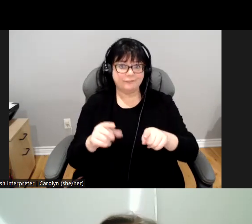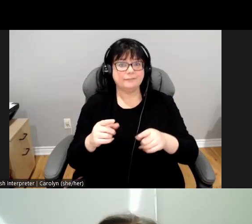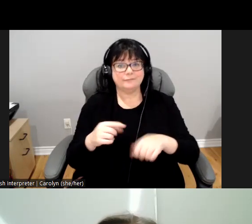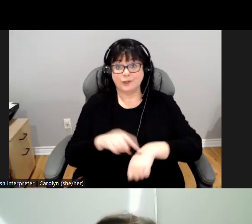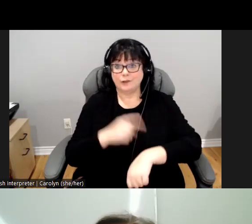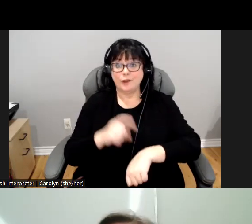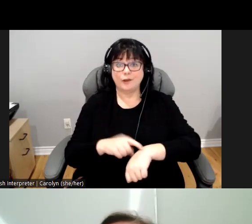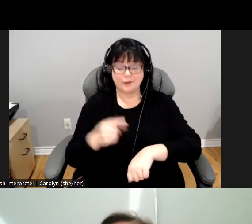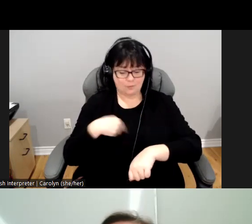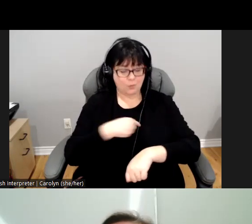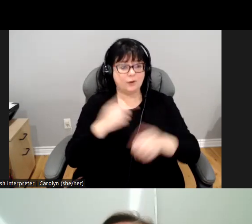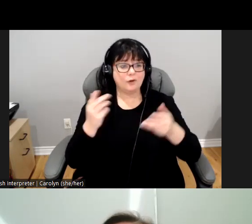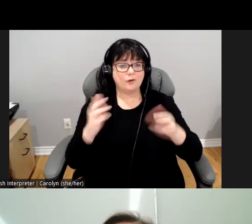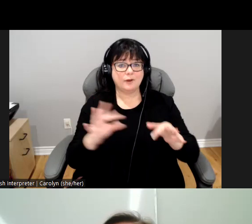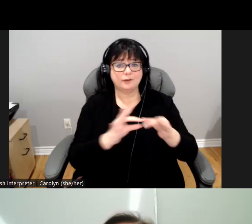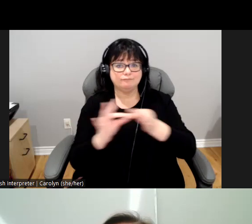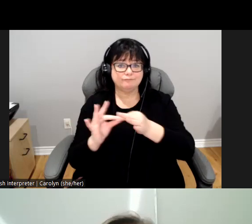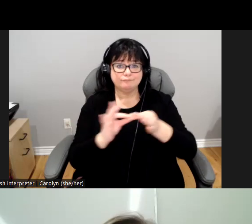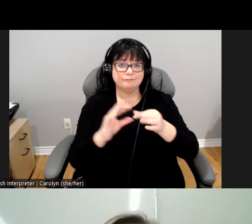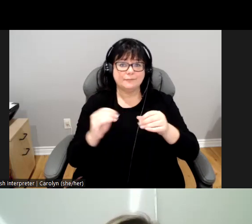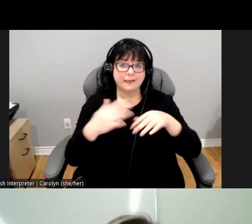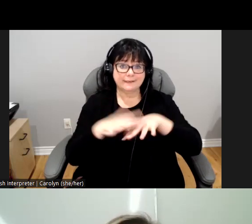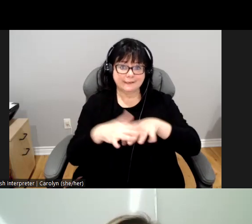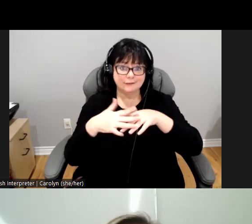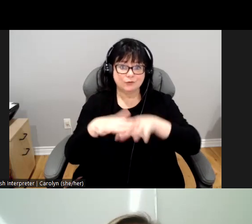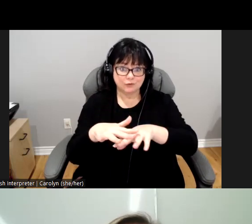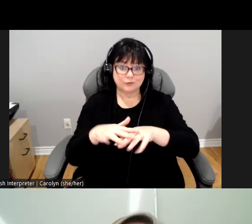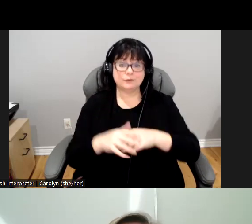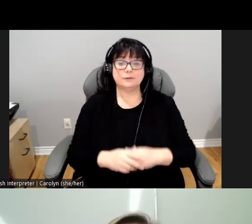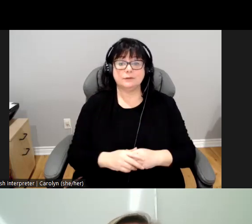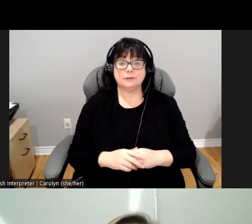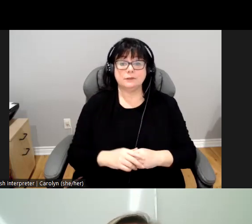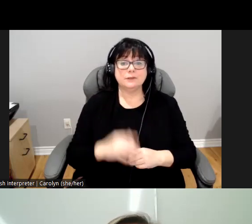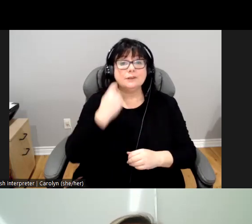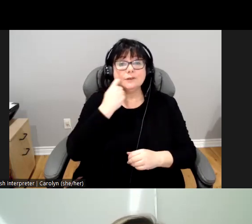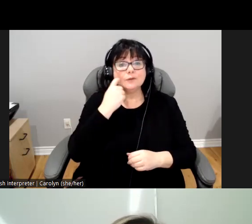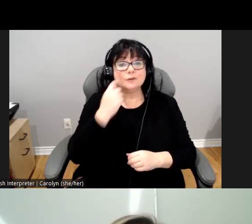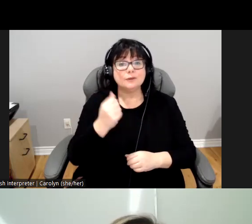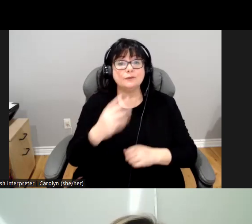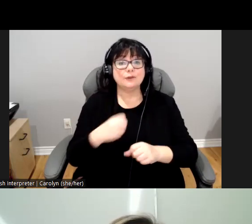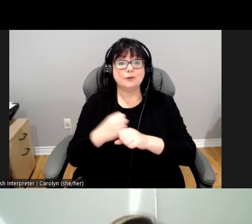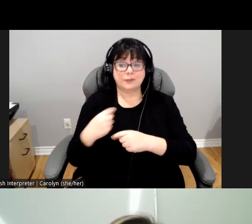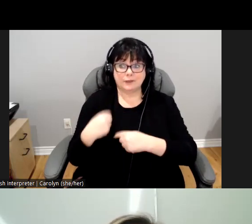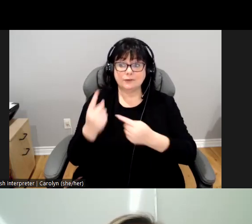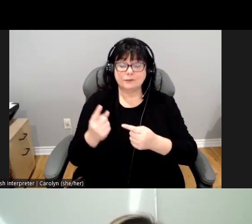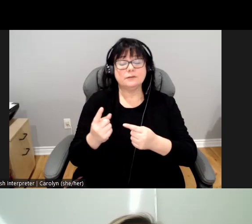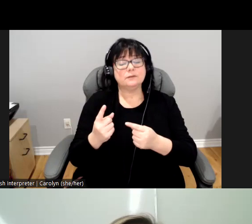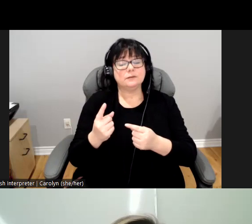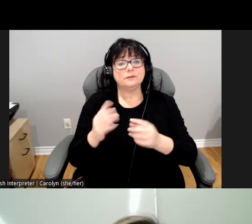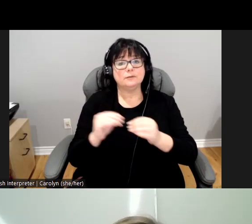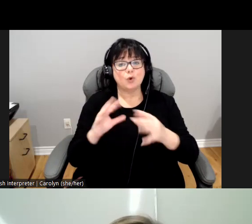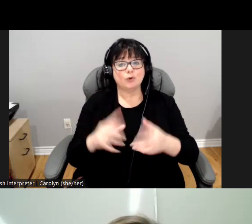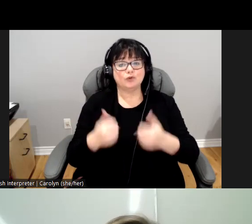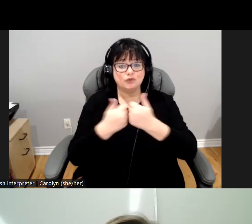of integrations. They've been more challenging over the last few years with the implementation of the system